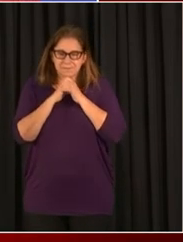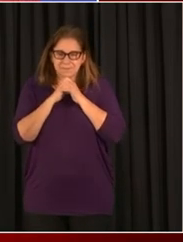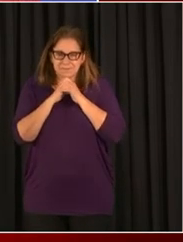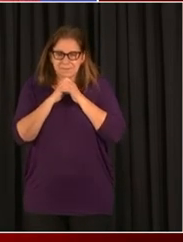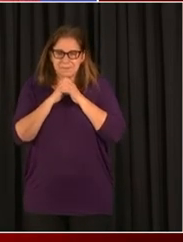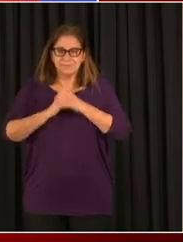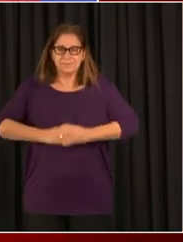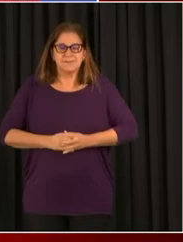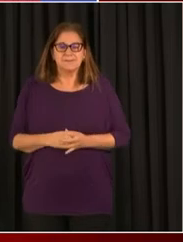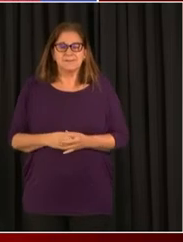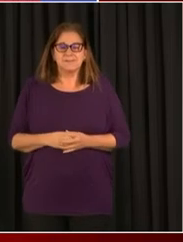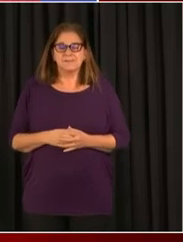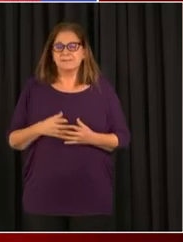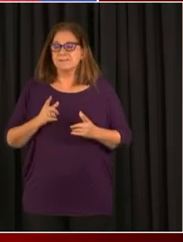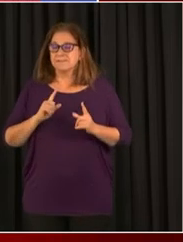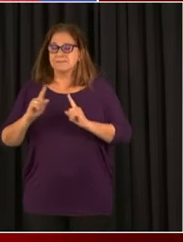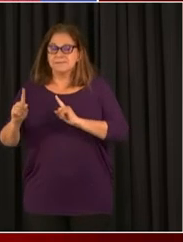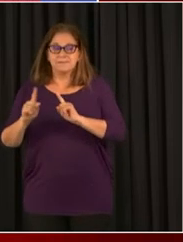moving around